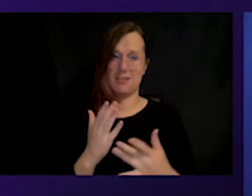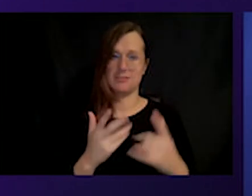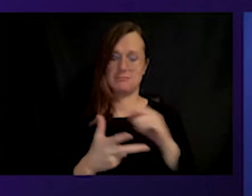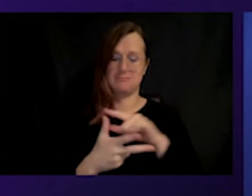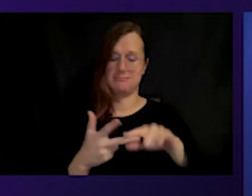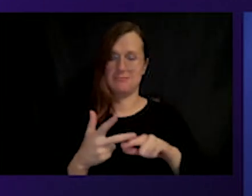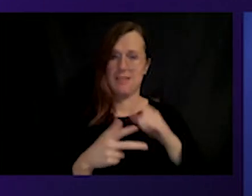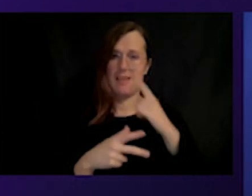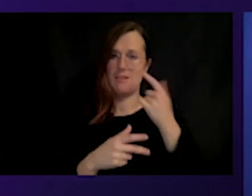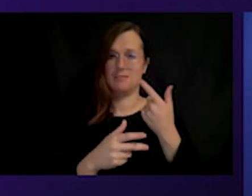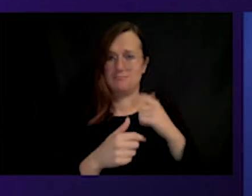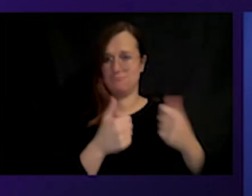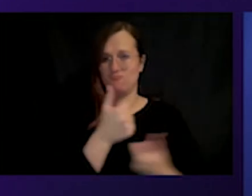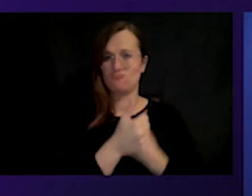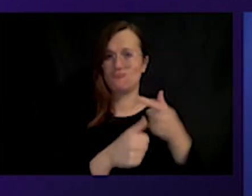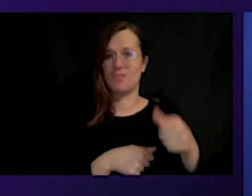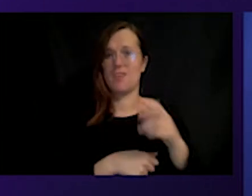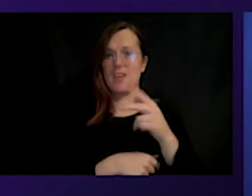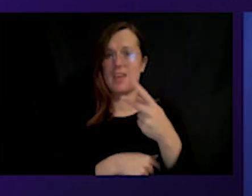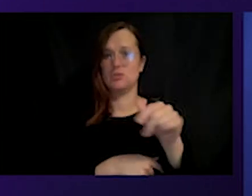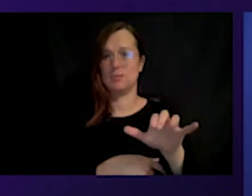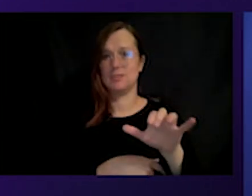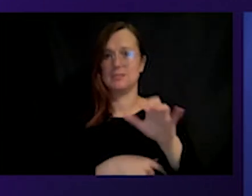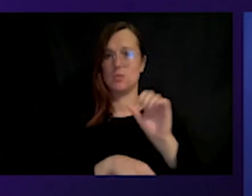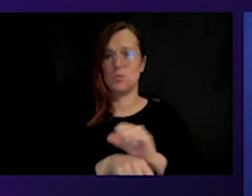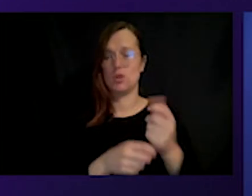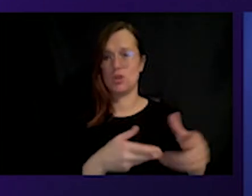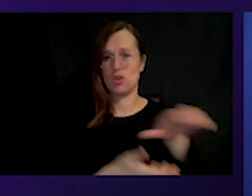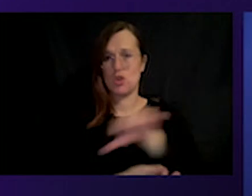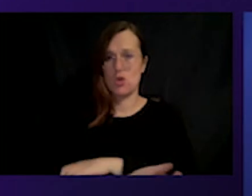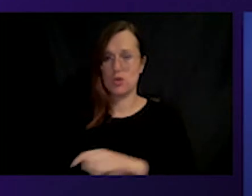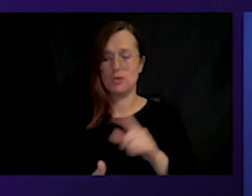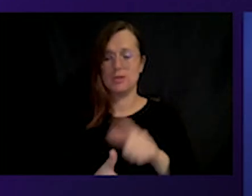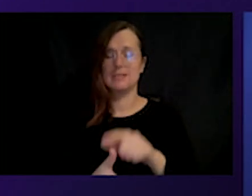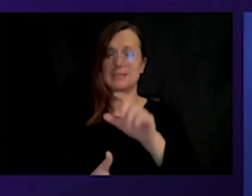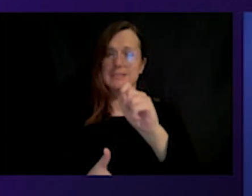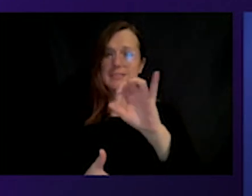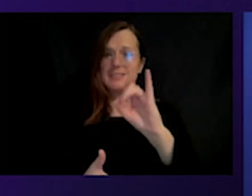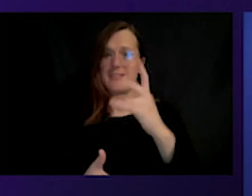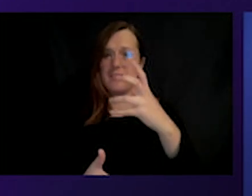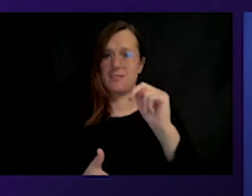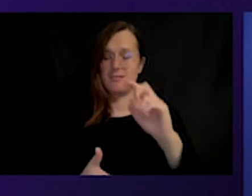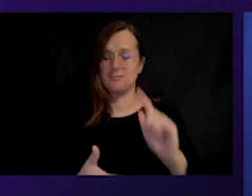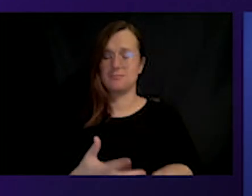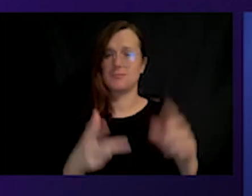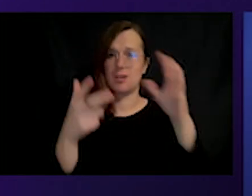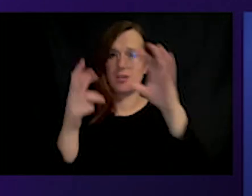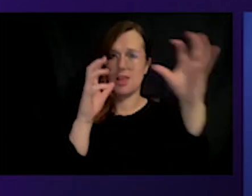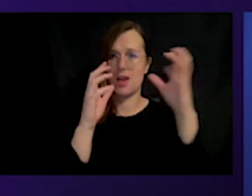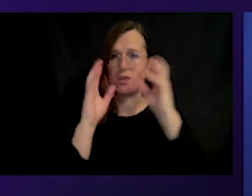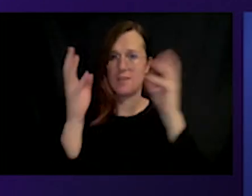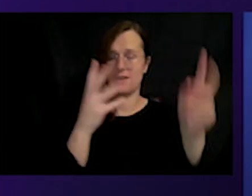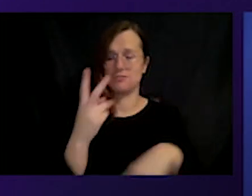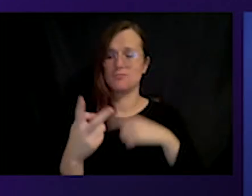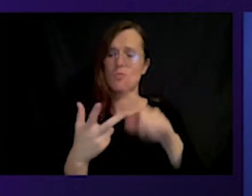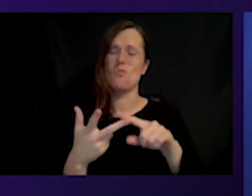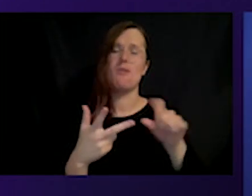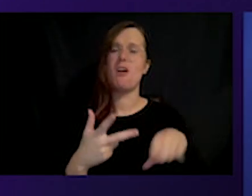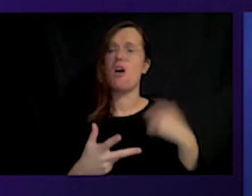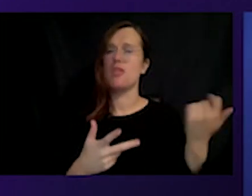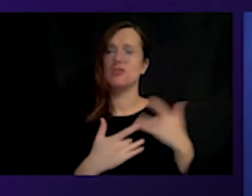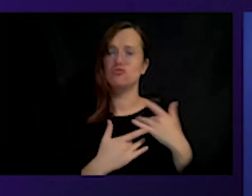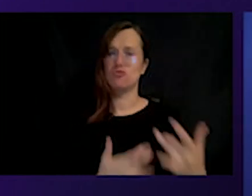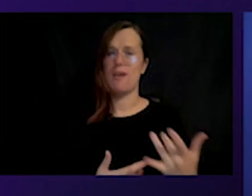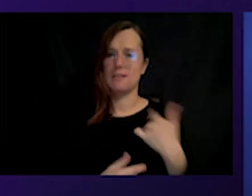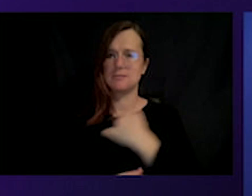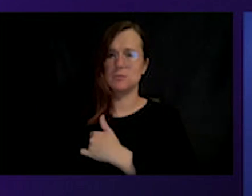So, and apart from silicon, cloud product innovations, what are some other technology trends that we see contributing to innovation